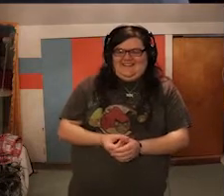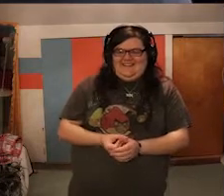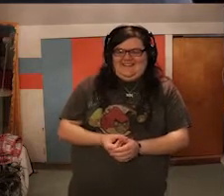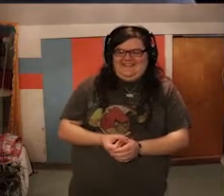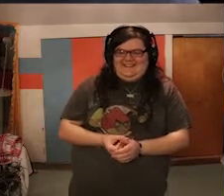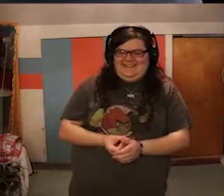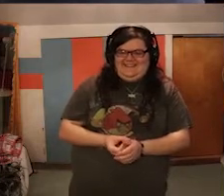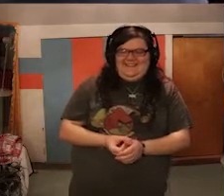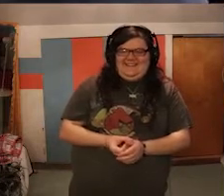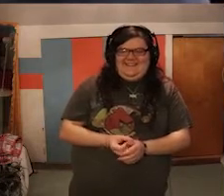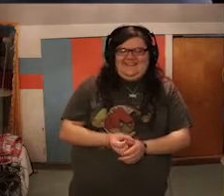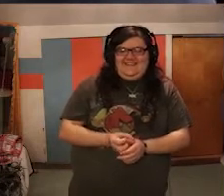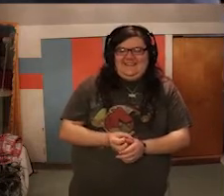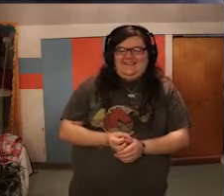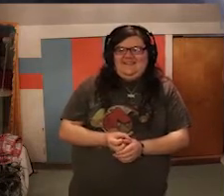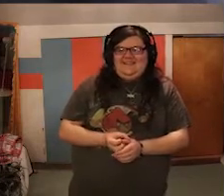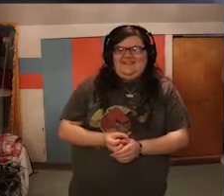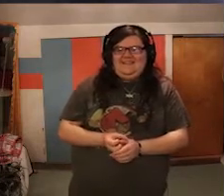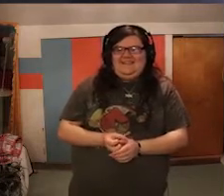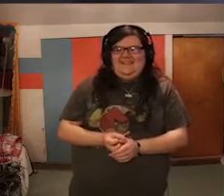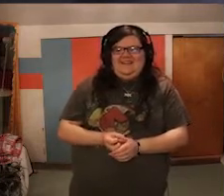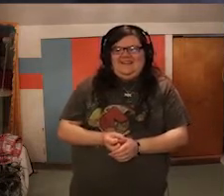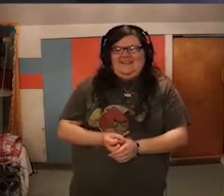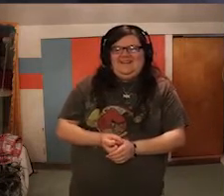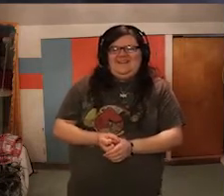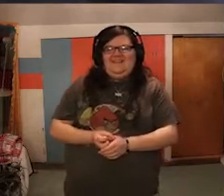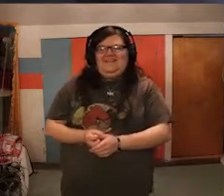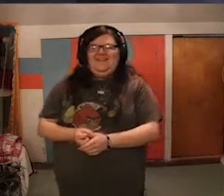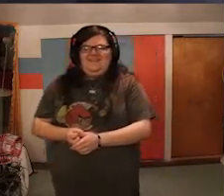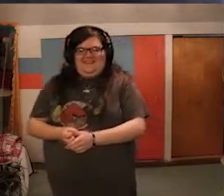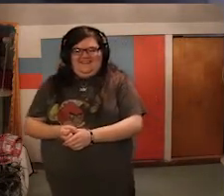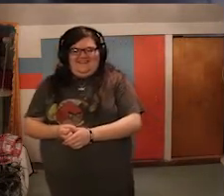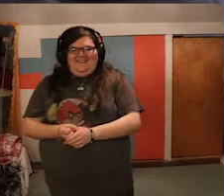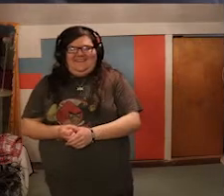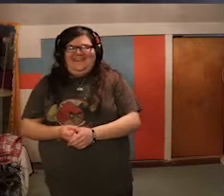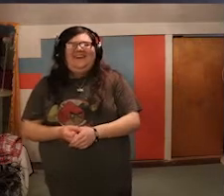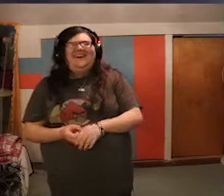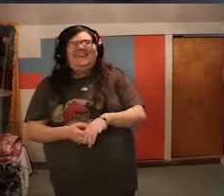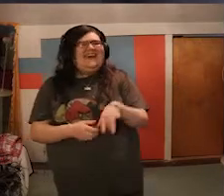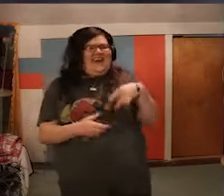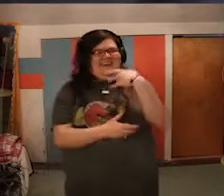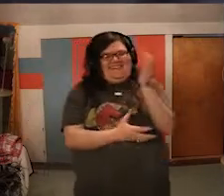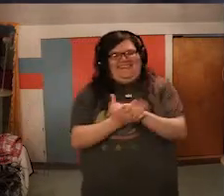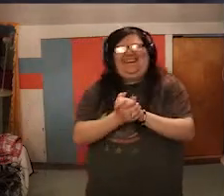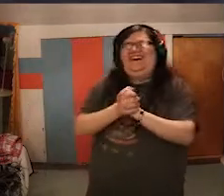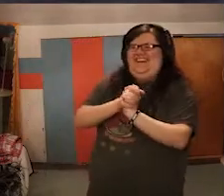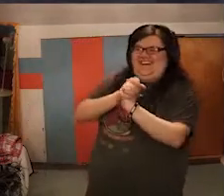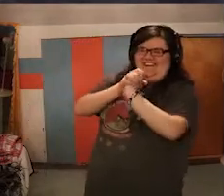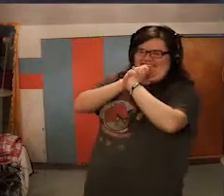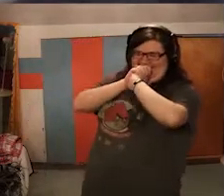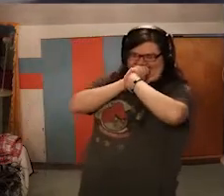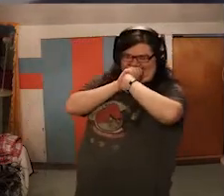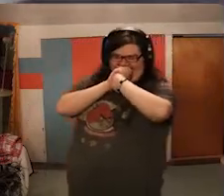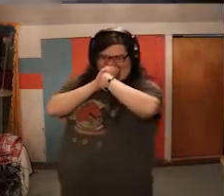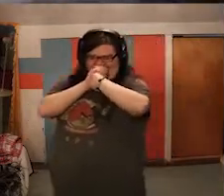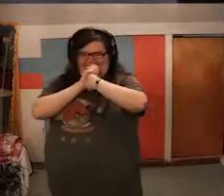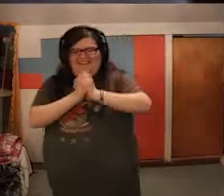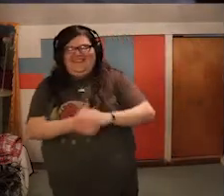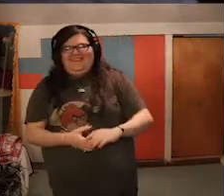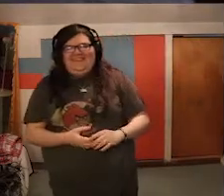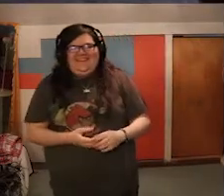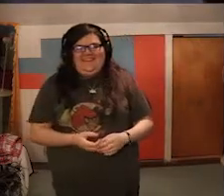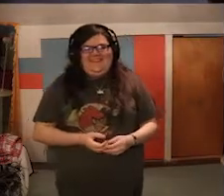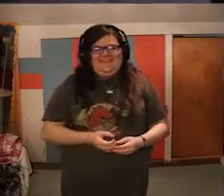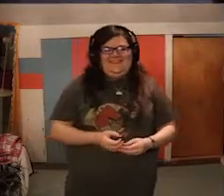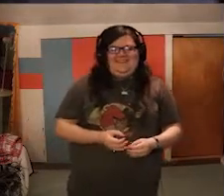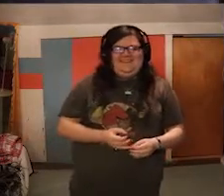we went shopping. I don't like the tone. Okay, let me change it. Okay, we went shopping. We got your nail